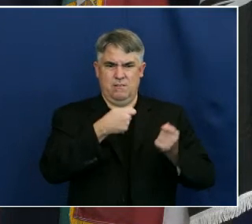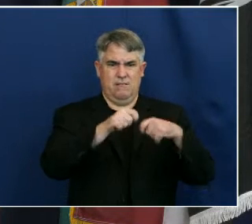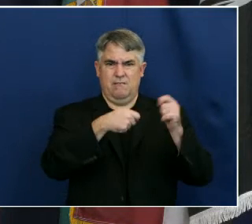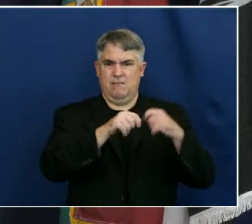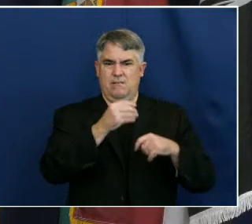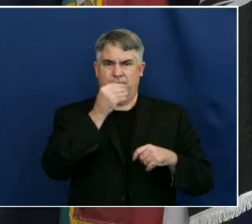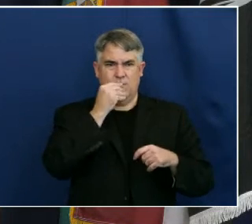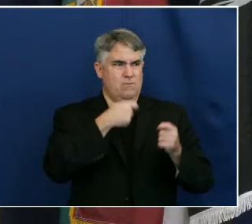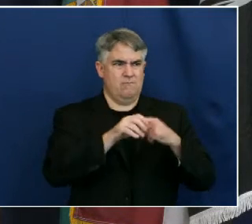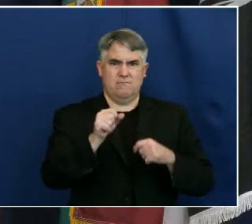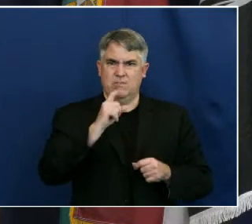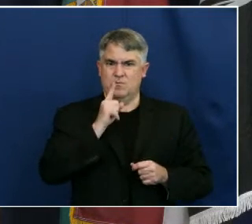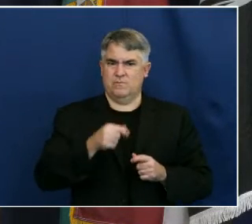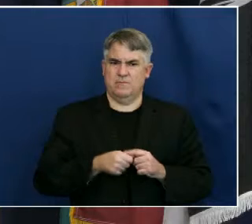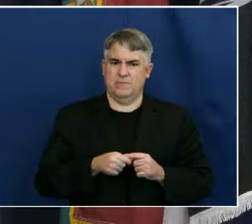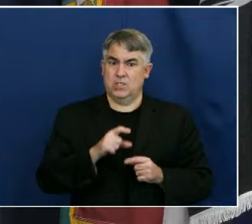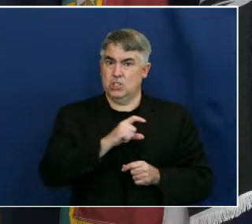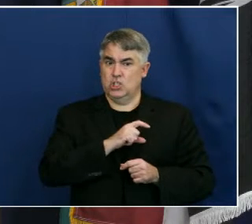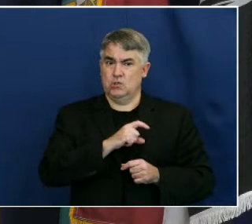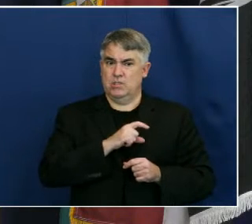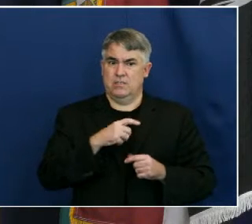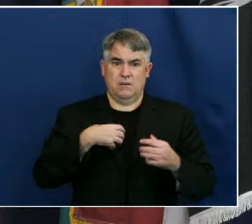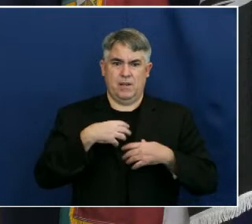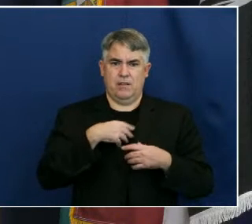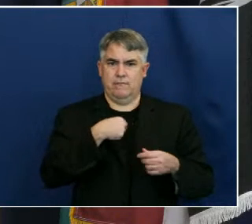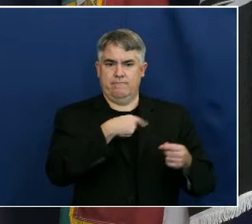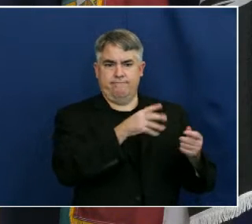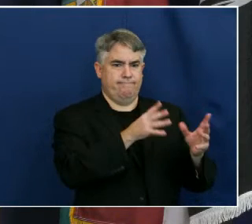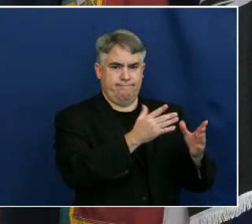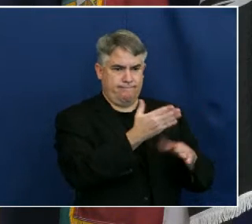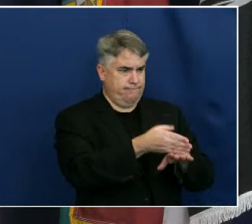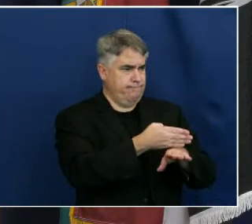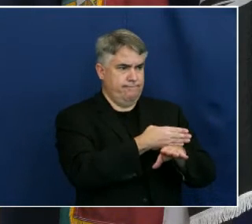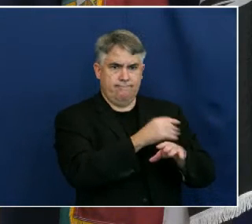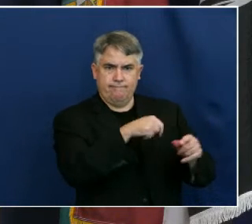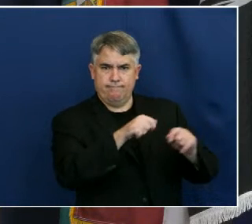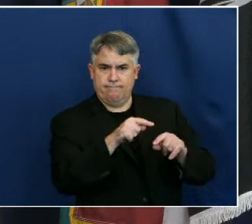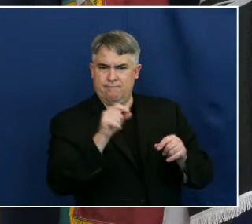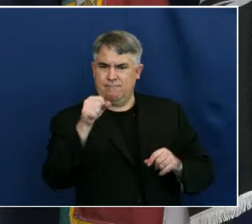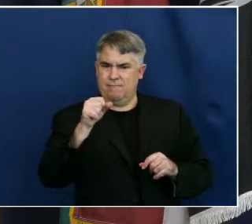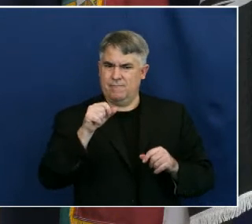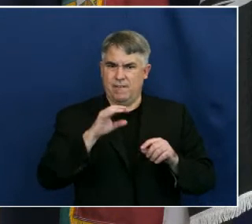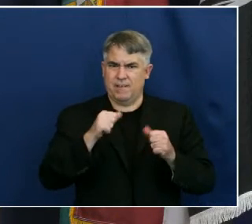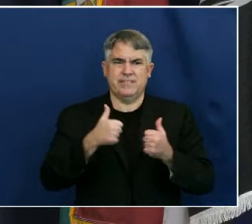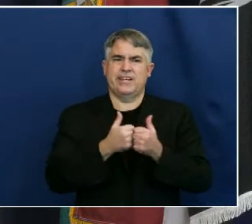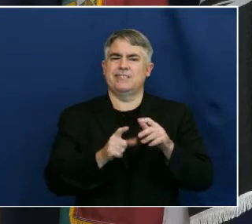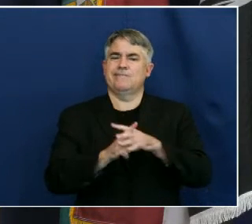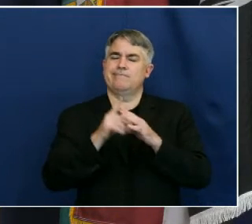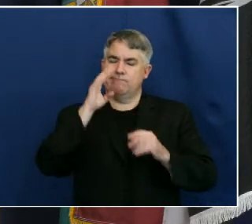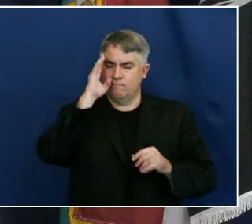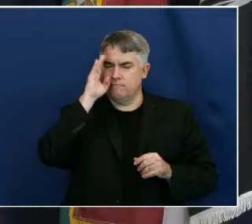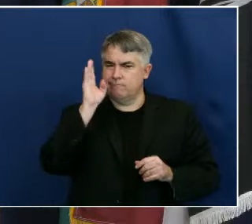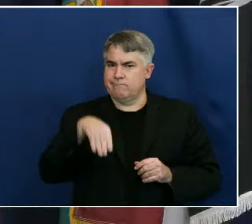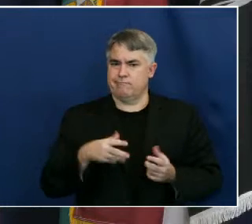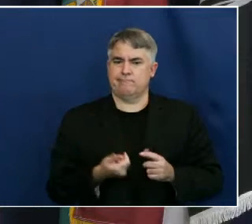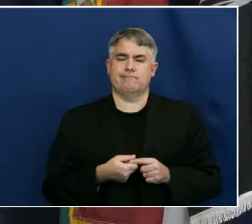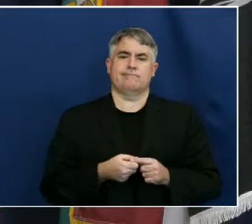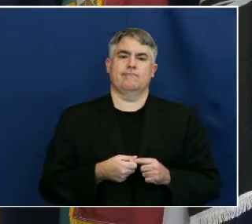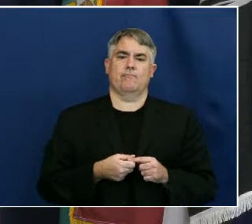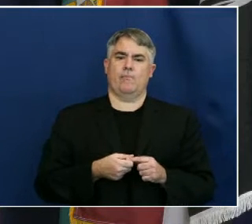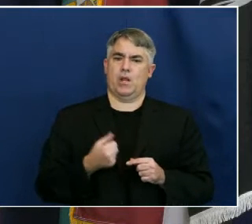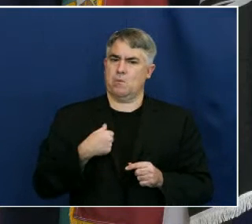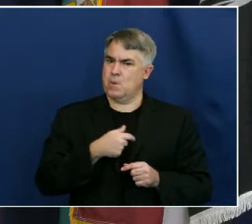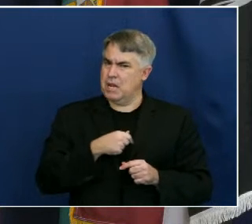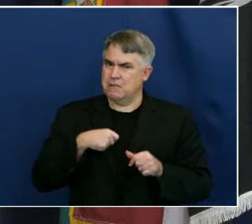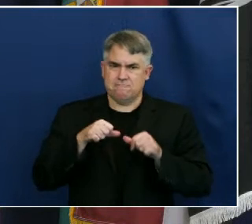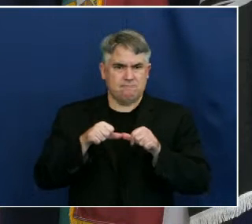we have problems with security, we work to try and improve it. It is a very challenging situation and a very difficult situation, but we will continue to